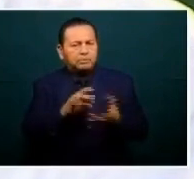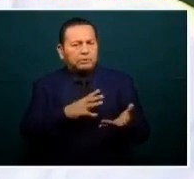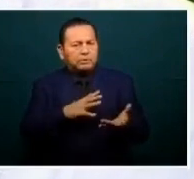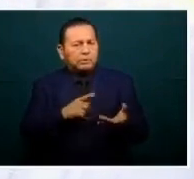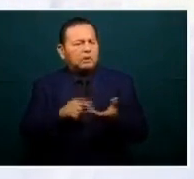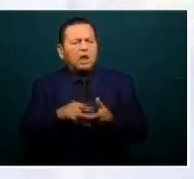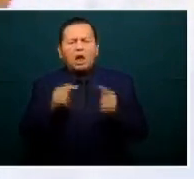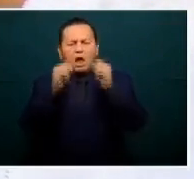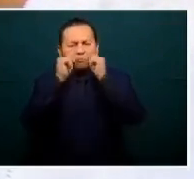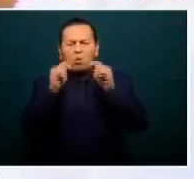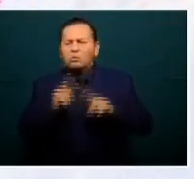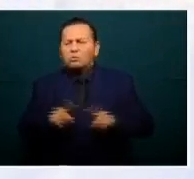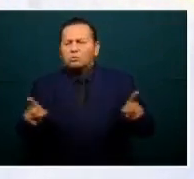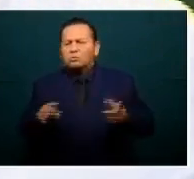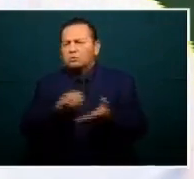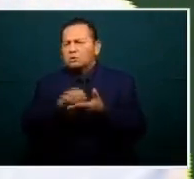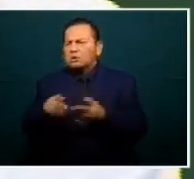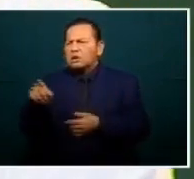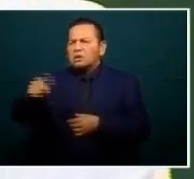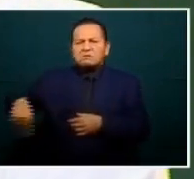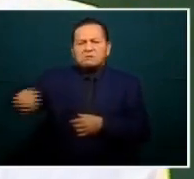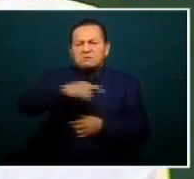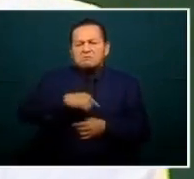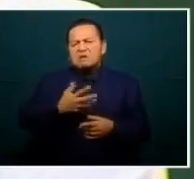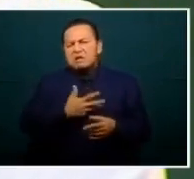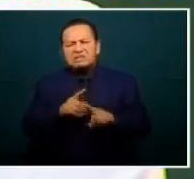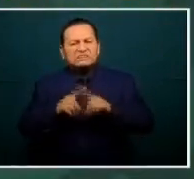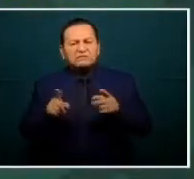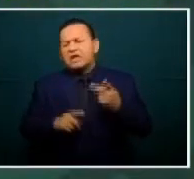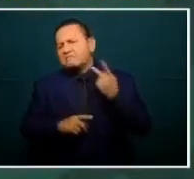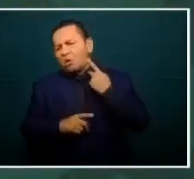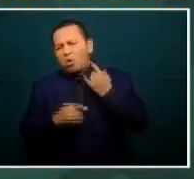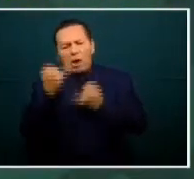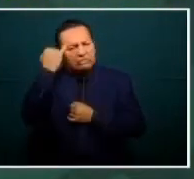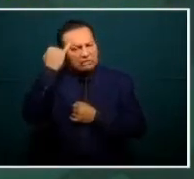that there be in these moments national unity.